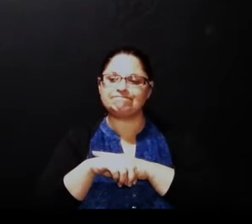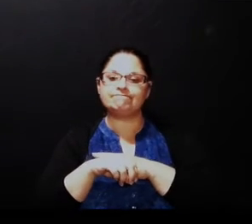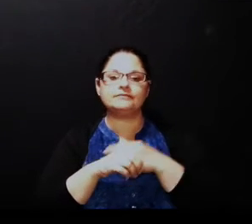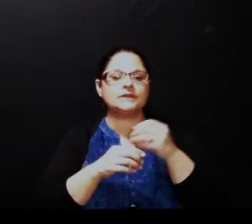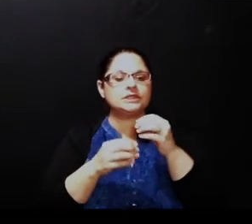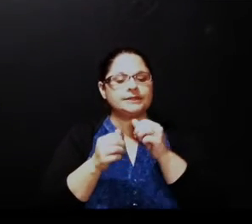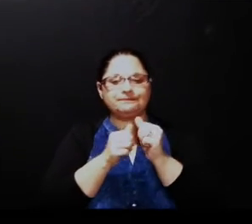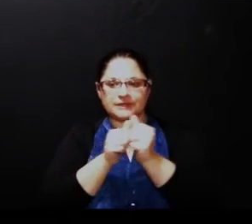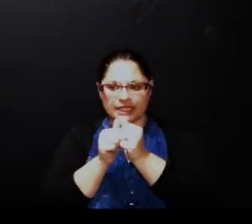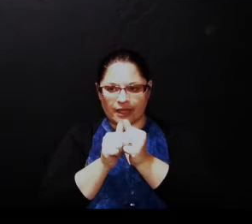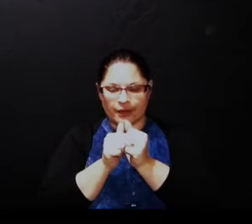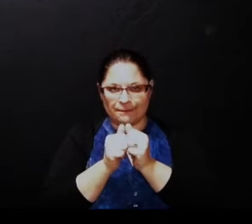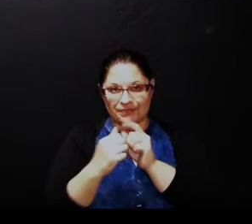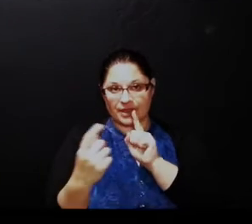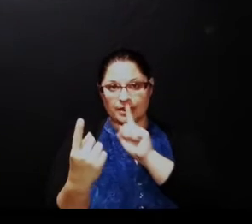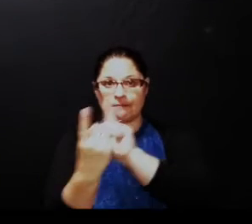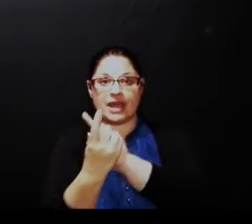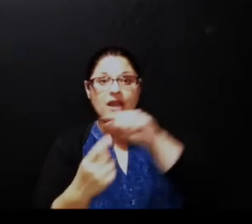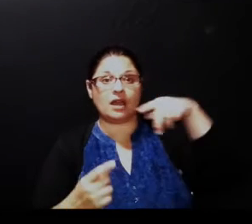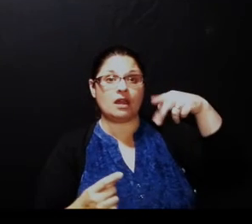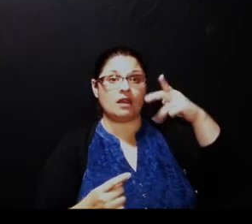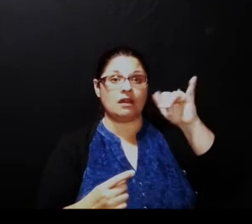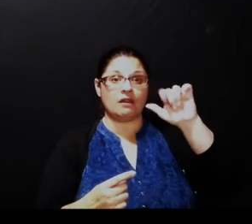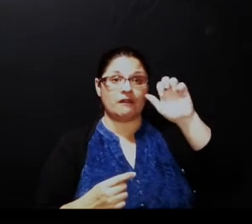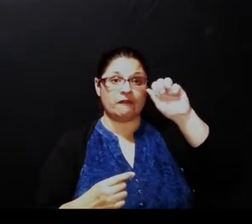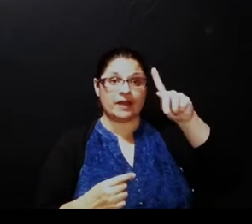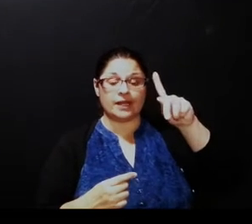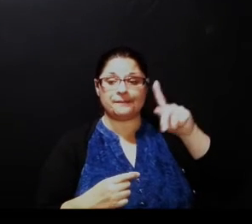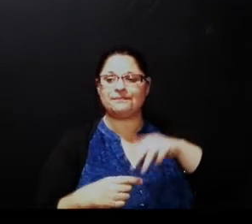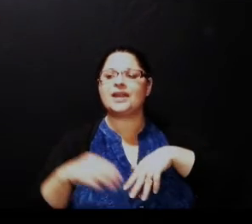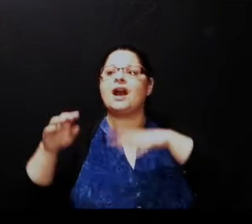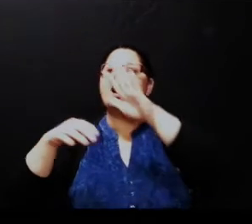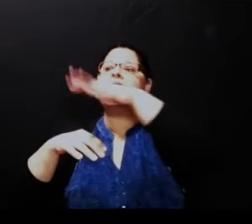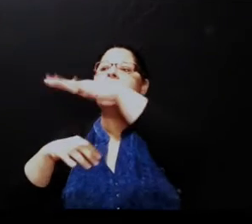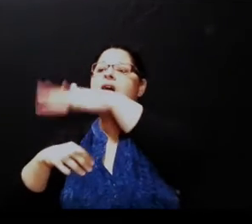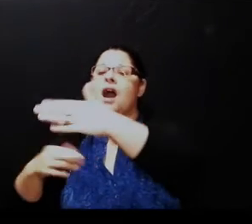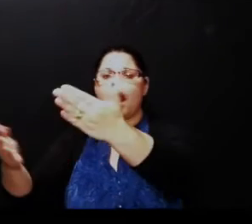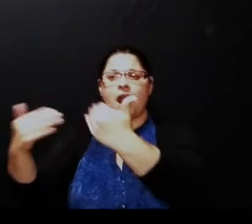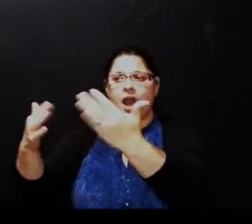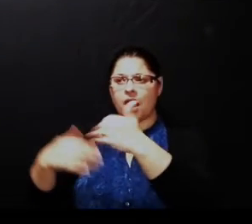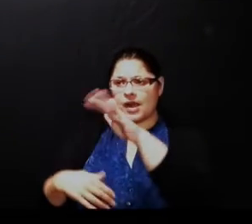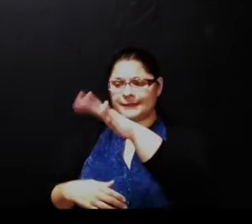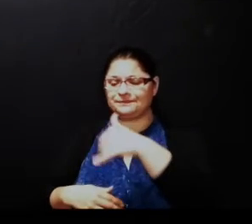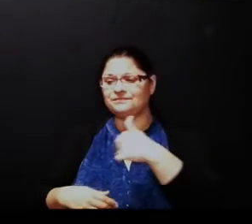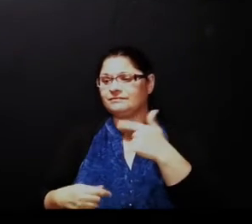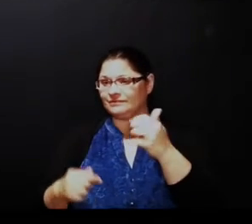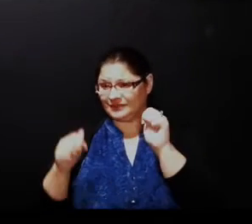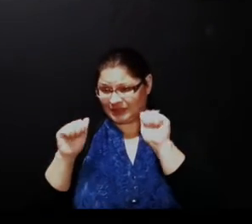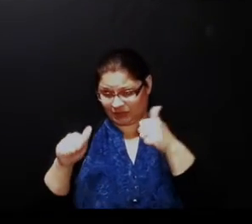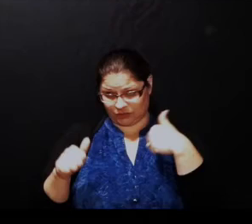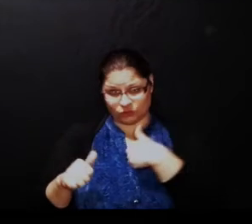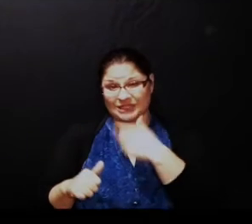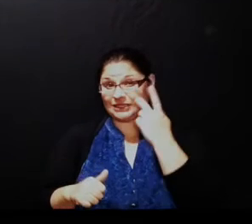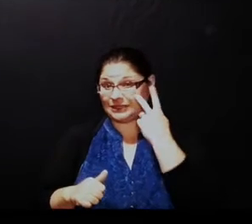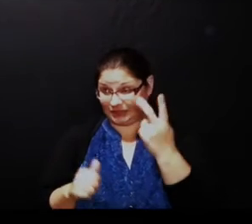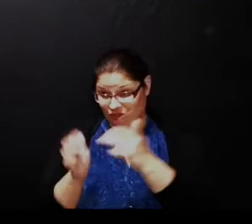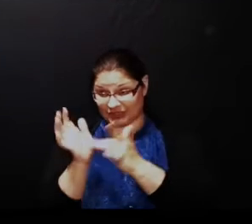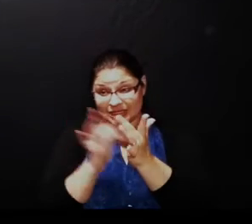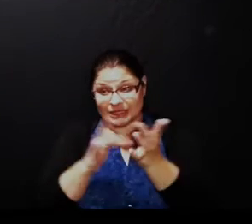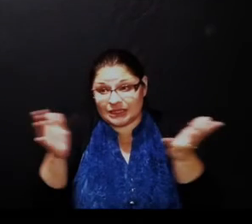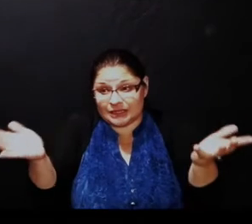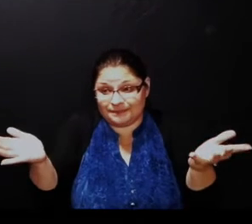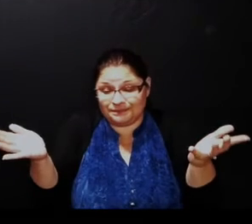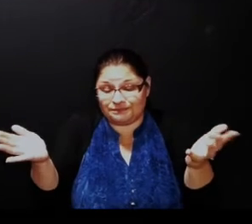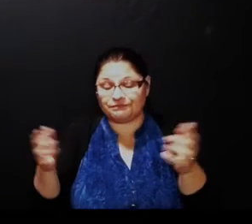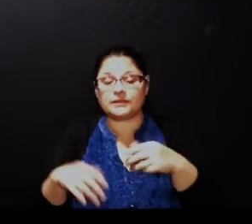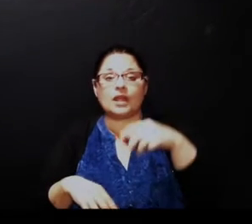to Philip, which was of Bethsaida of Galilee, and desired him, saying, 'Sir, we would see